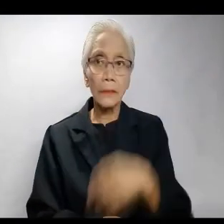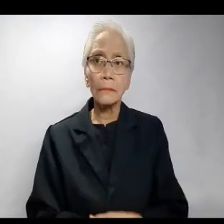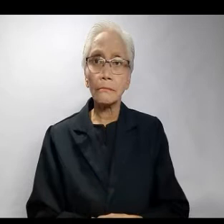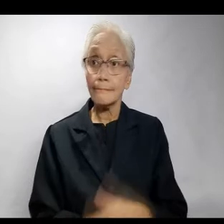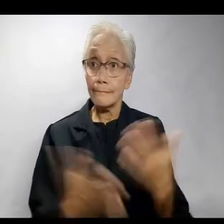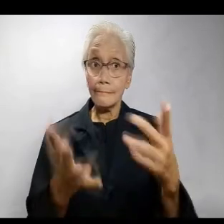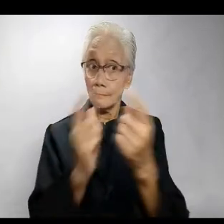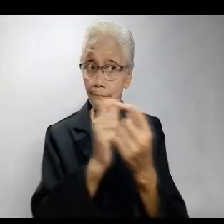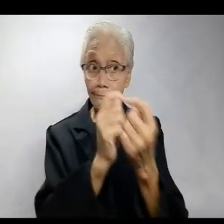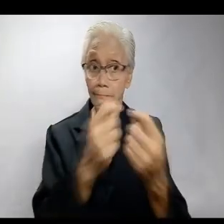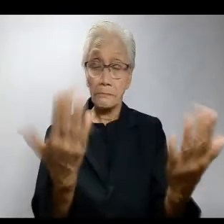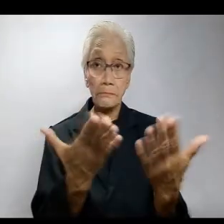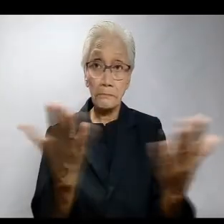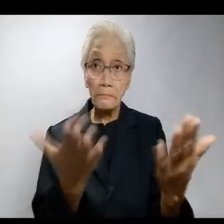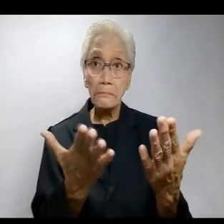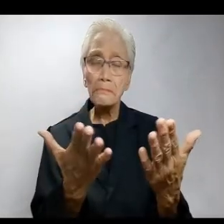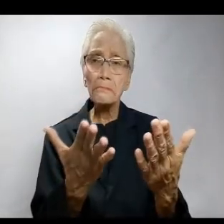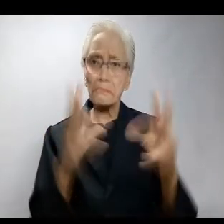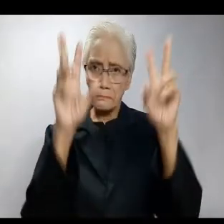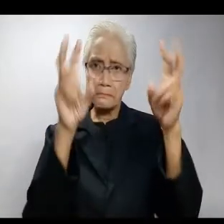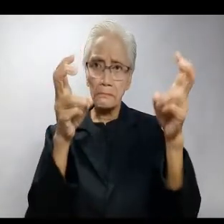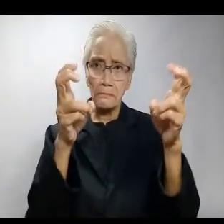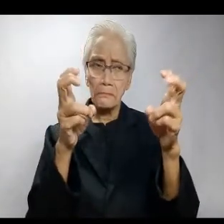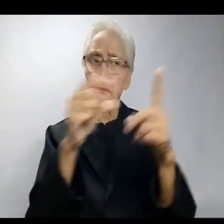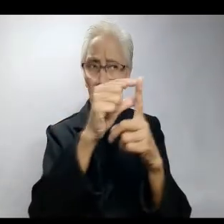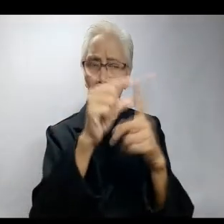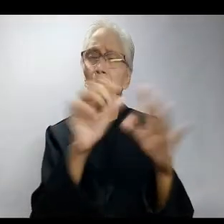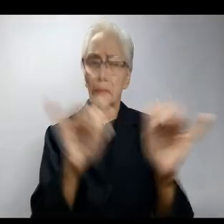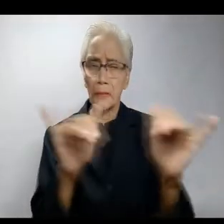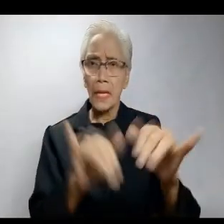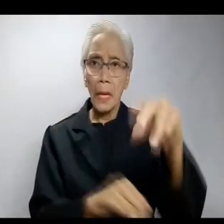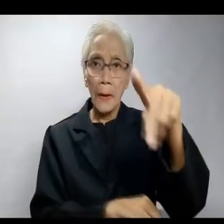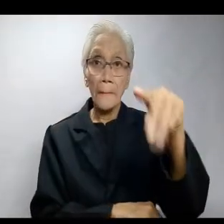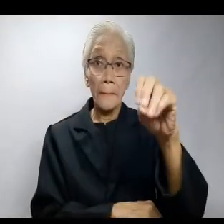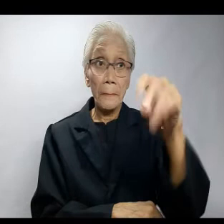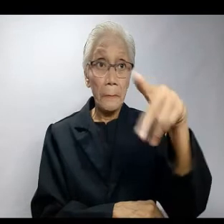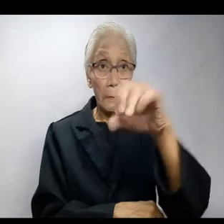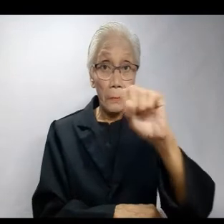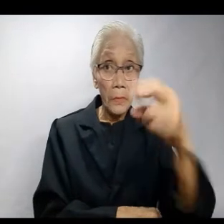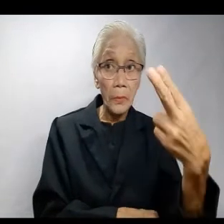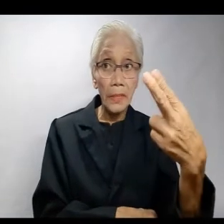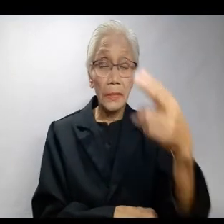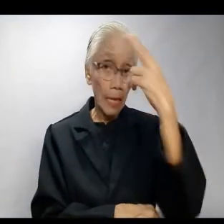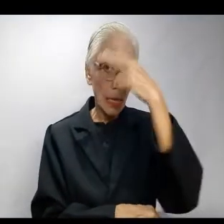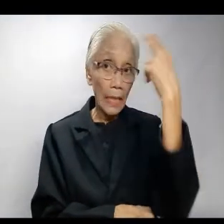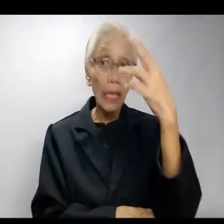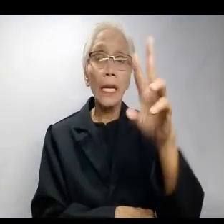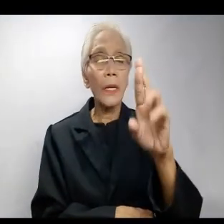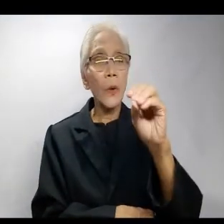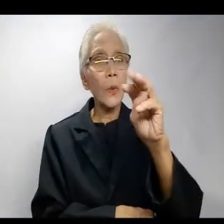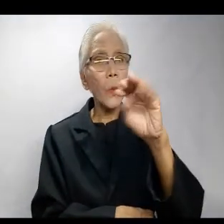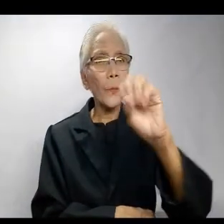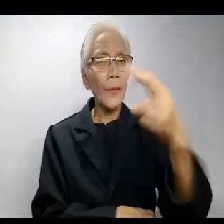Catholics. Together with this disparaging title were terms like Popish Catholic and